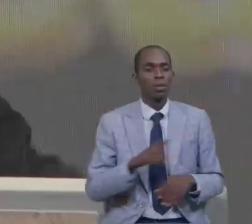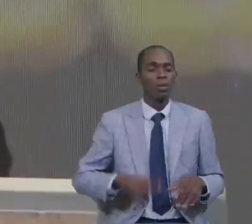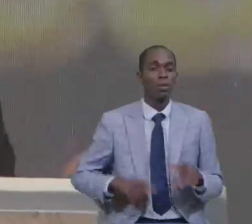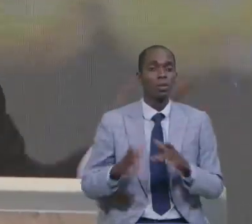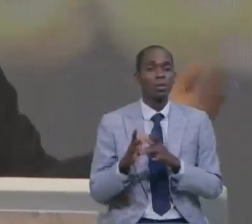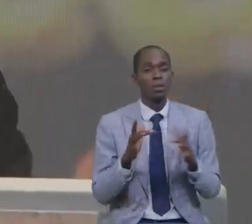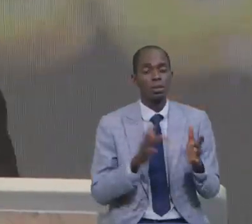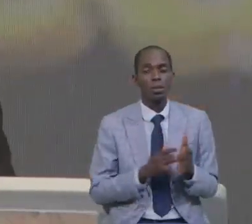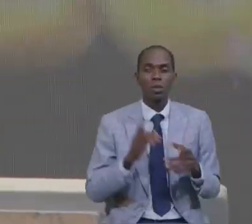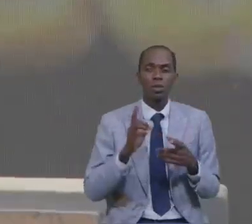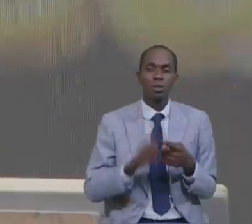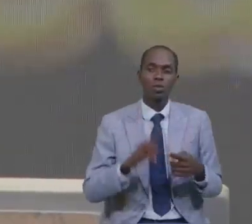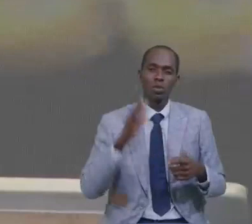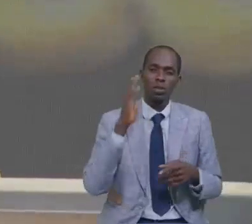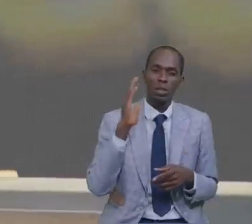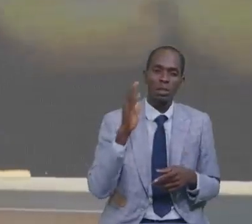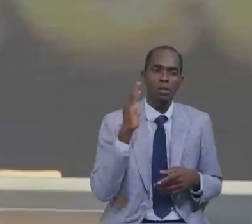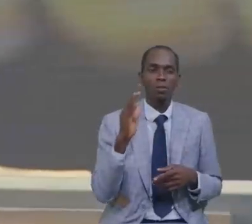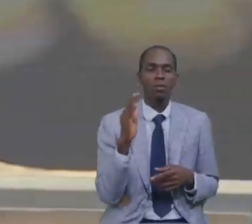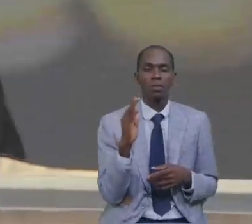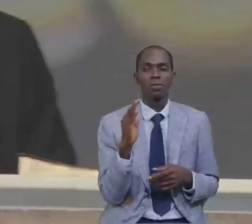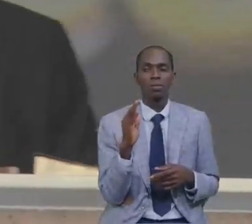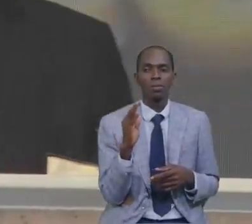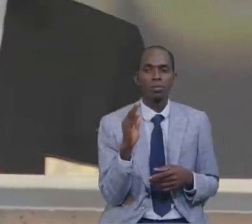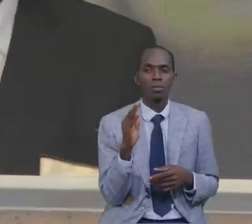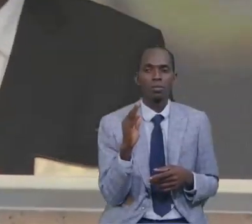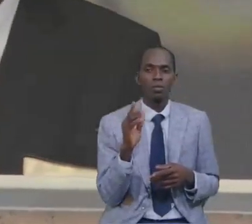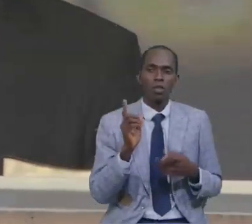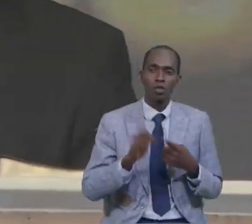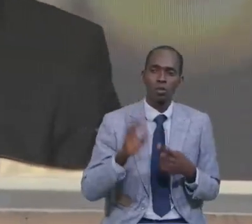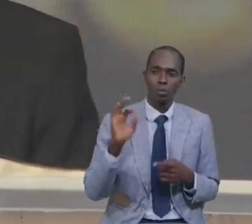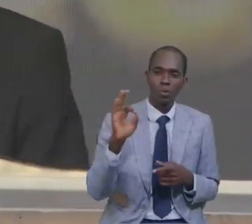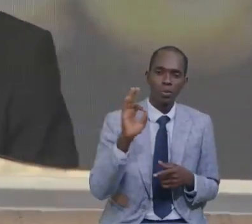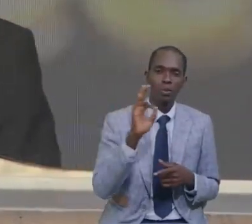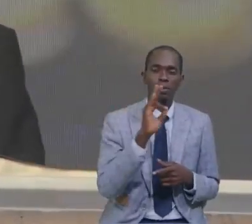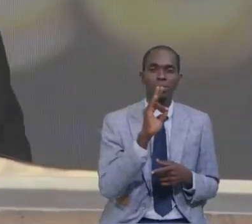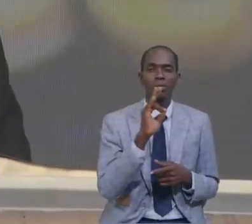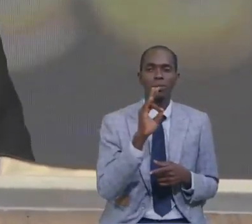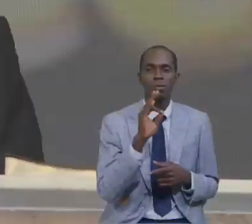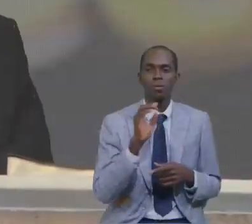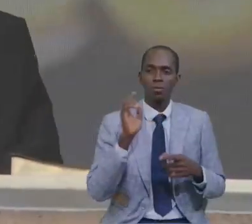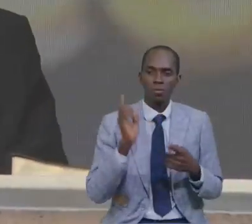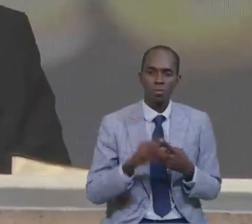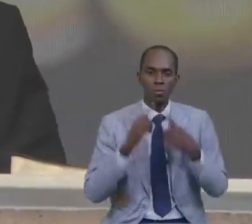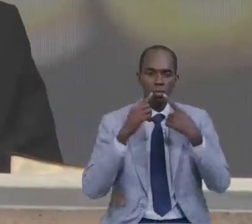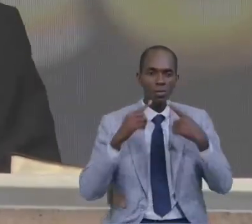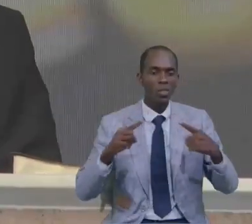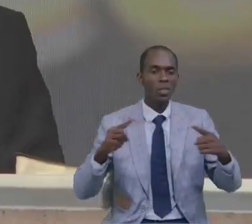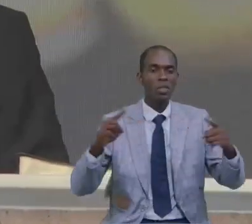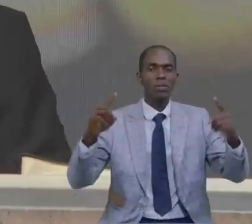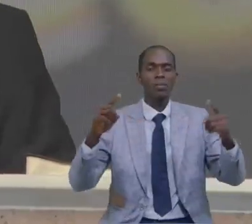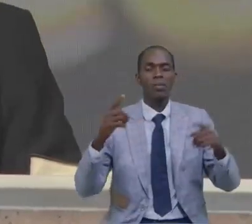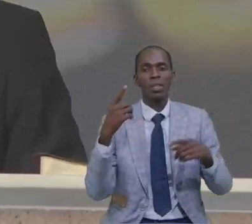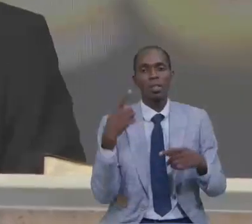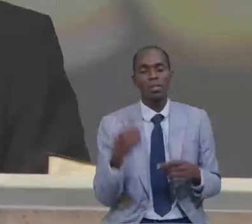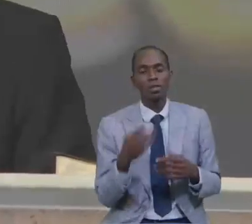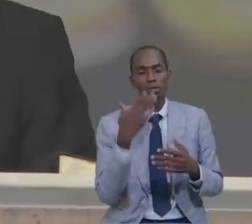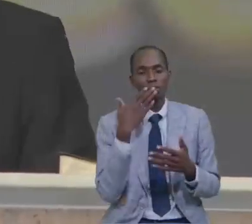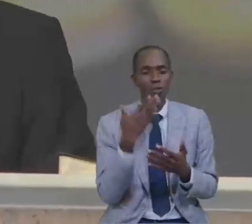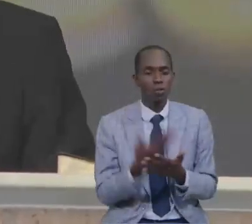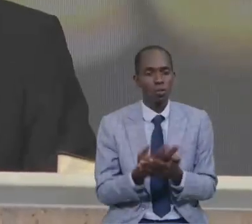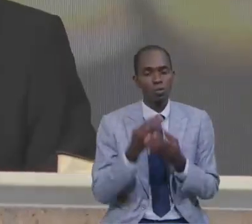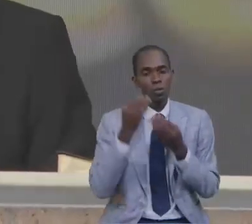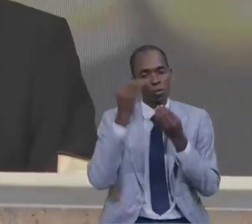proclaim the good news, the gospel of the grace of God." And we push all your